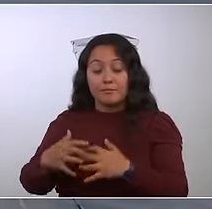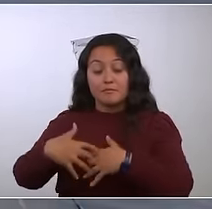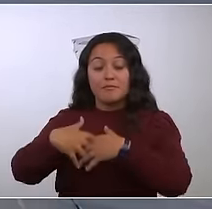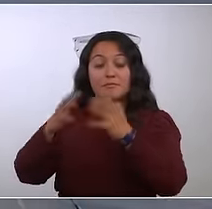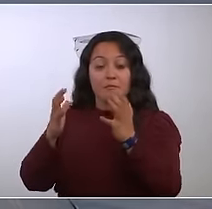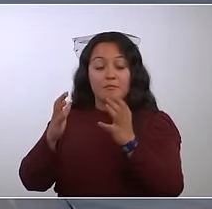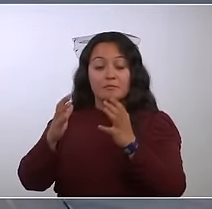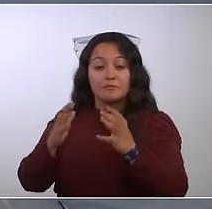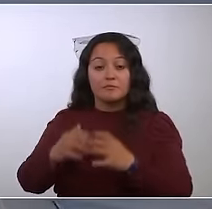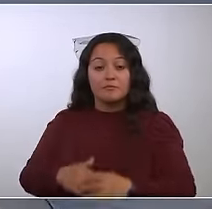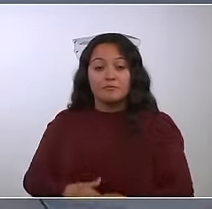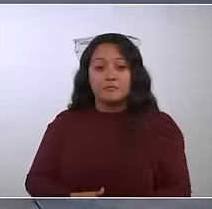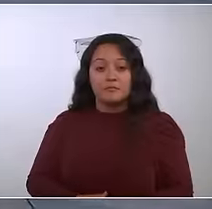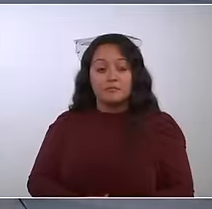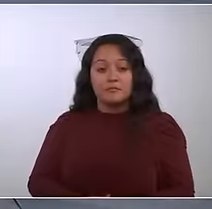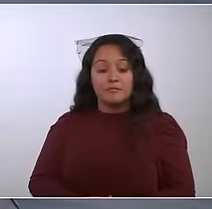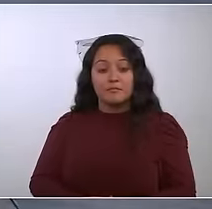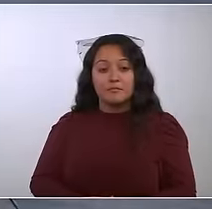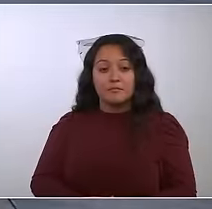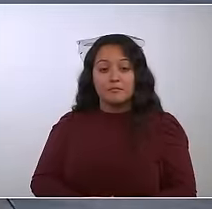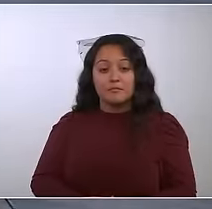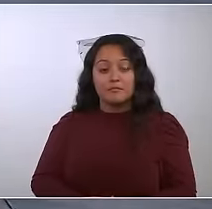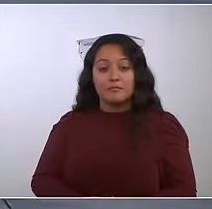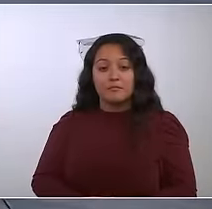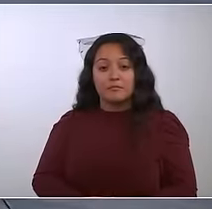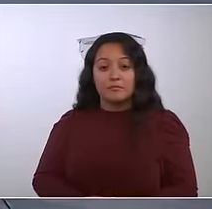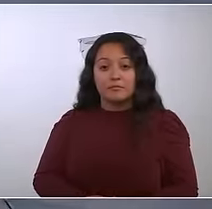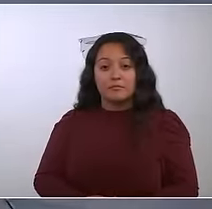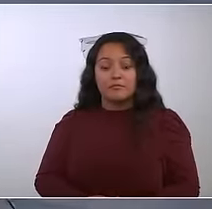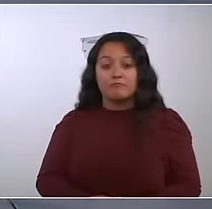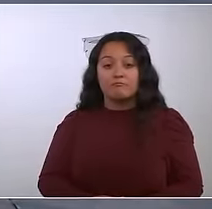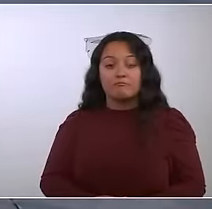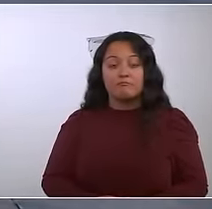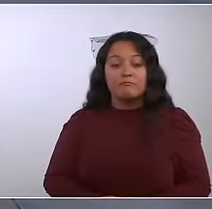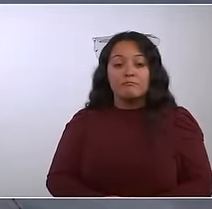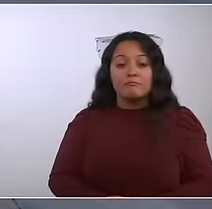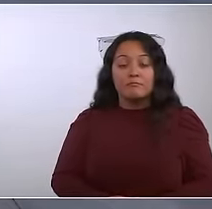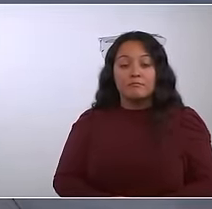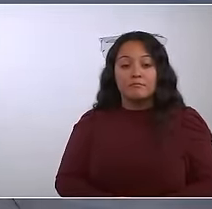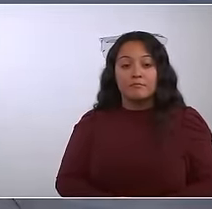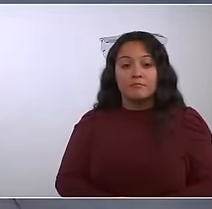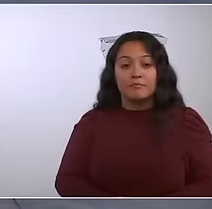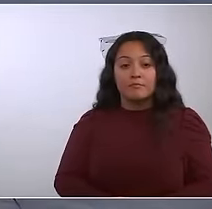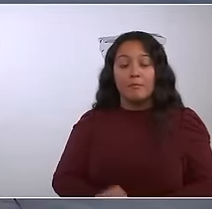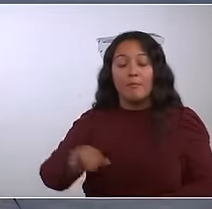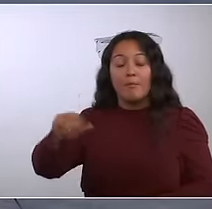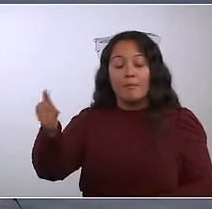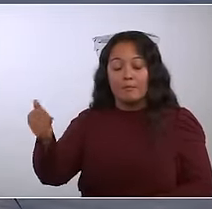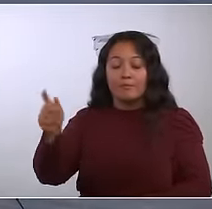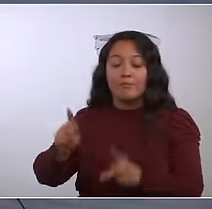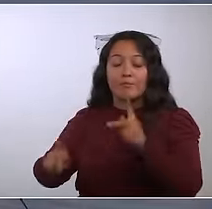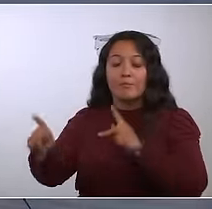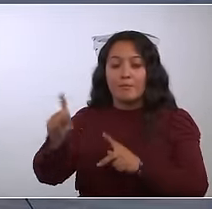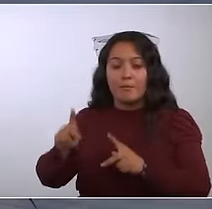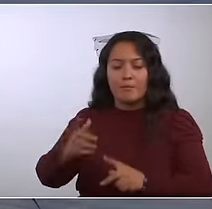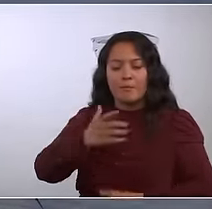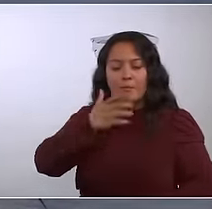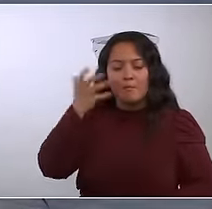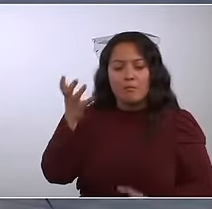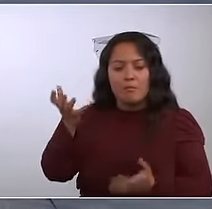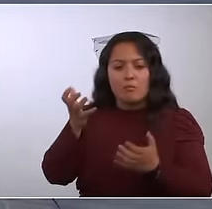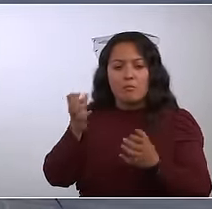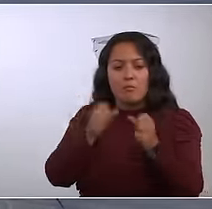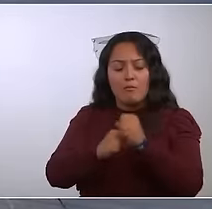de los muros de Jerusalén, and the gaps were being closed, que todo se iba a reconstruir, they were angry and they plotted together to come and